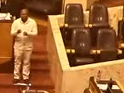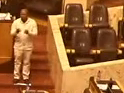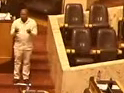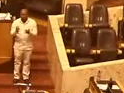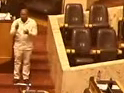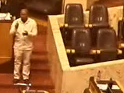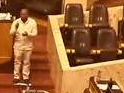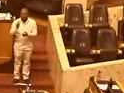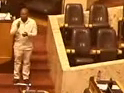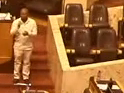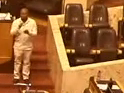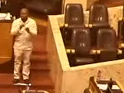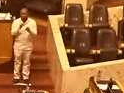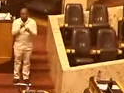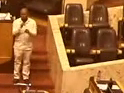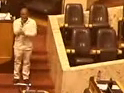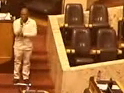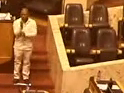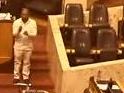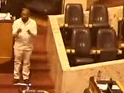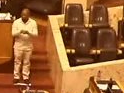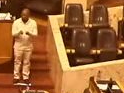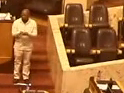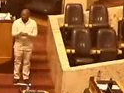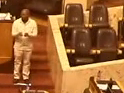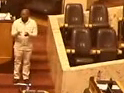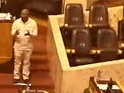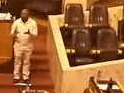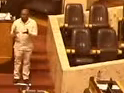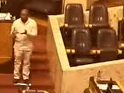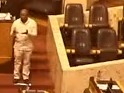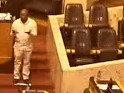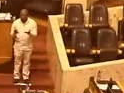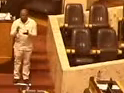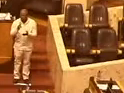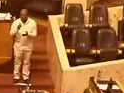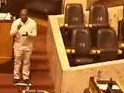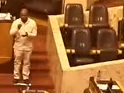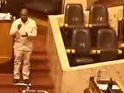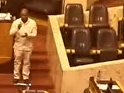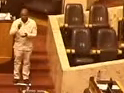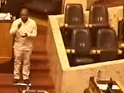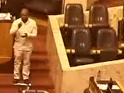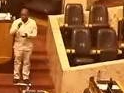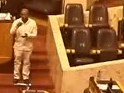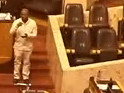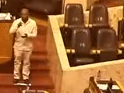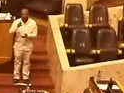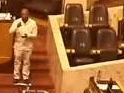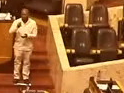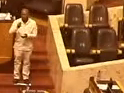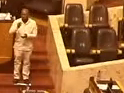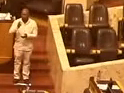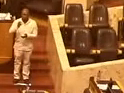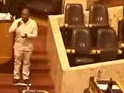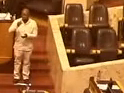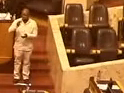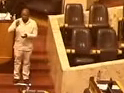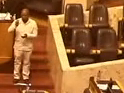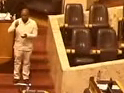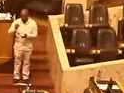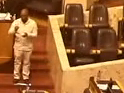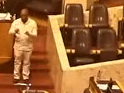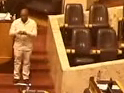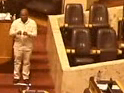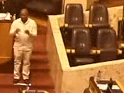N4 at Tweefontein, which is a phase three in Ramotsiri Mwila local municipality. We also introduced the